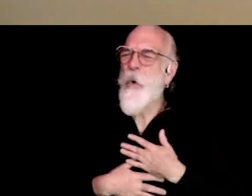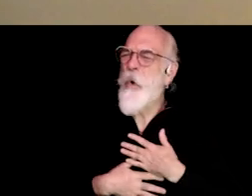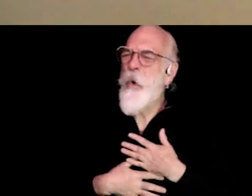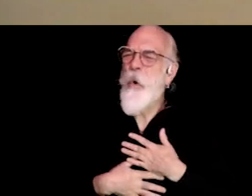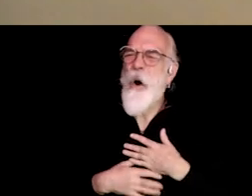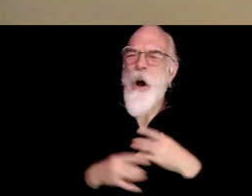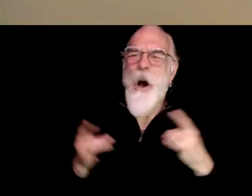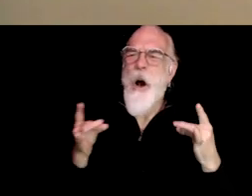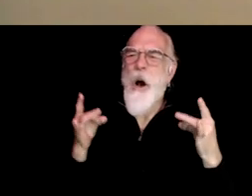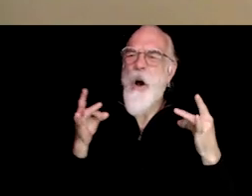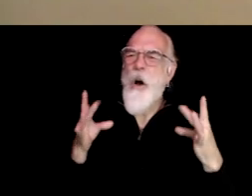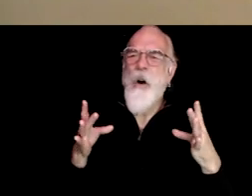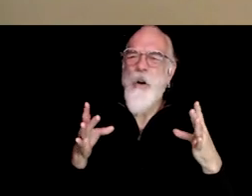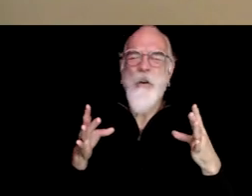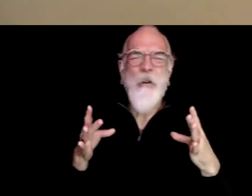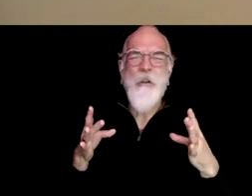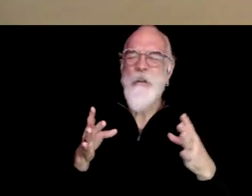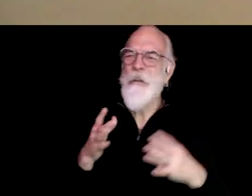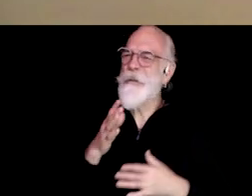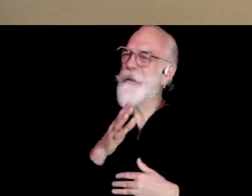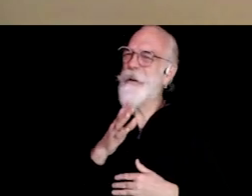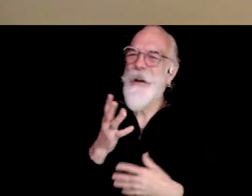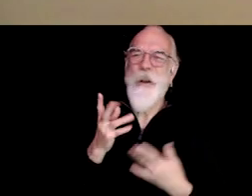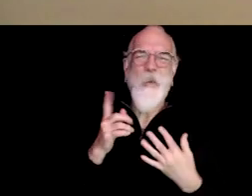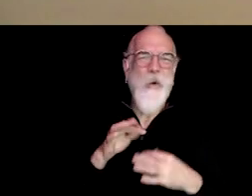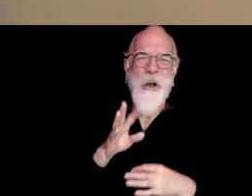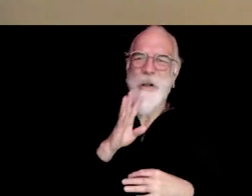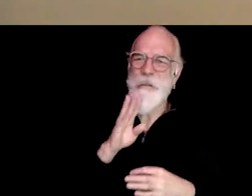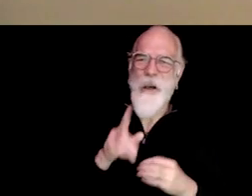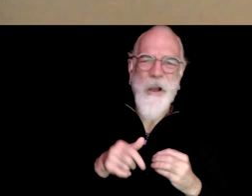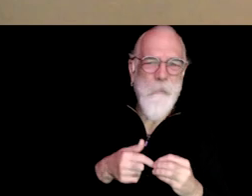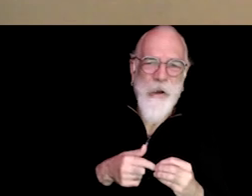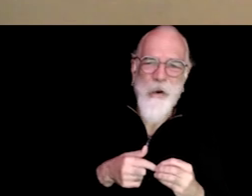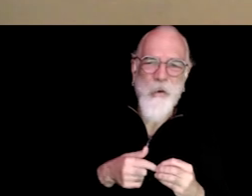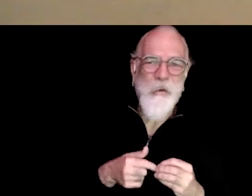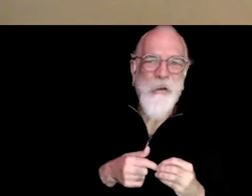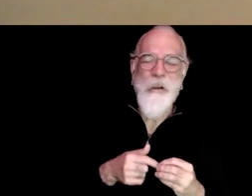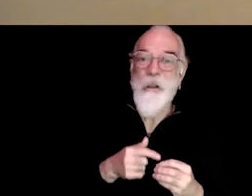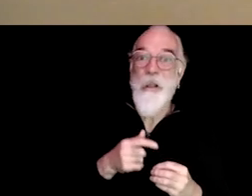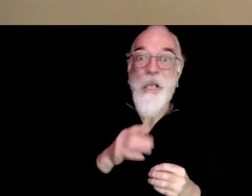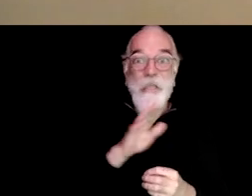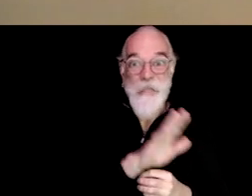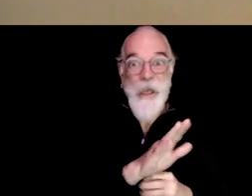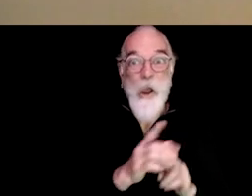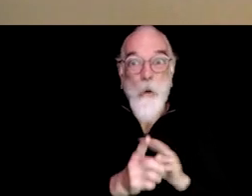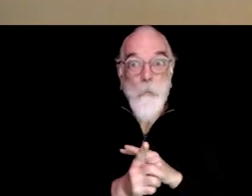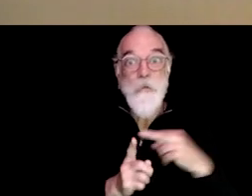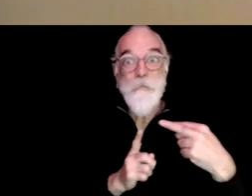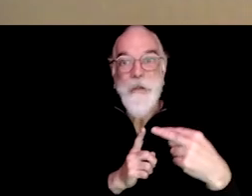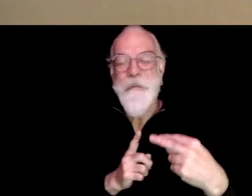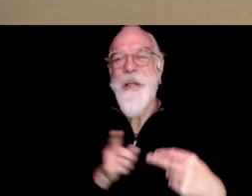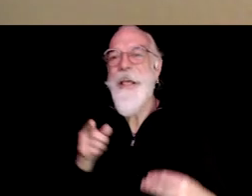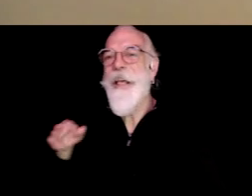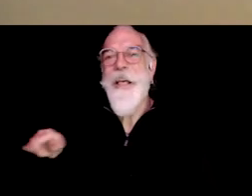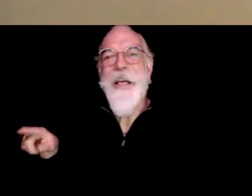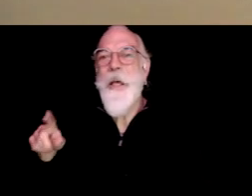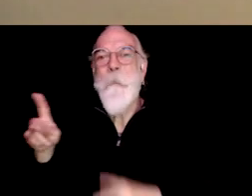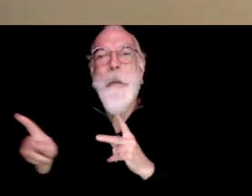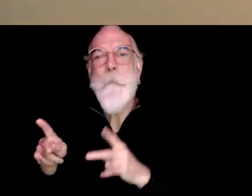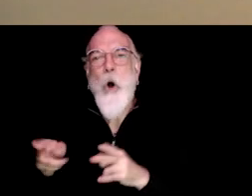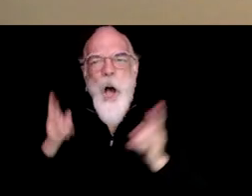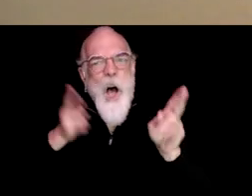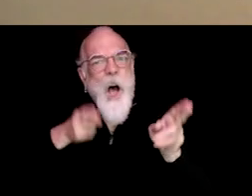unspeakable horror if we look at it from their perspective. To have a trophy